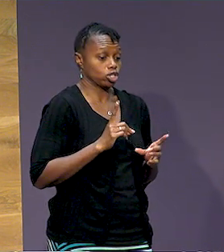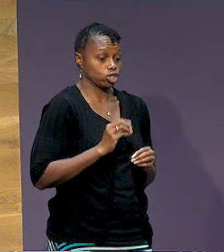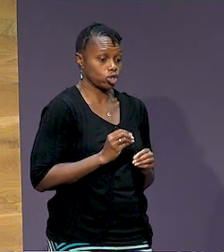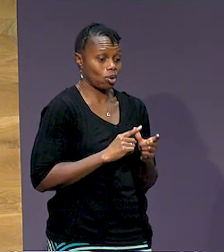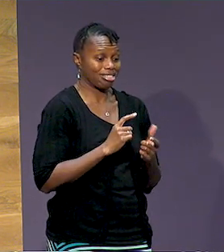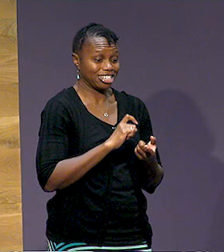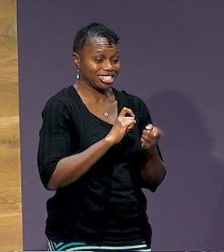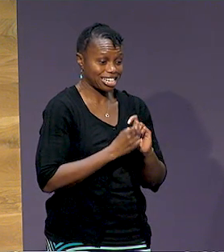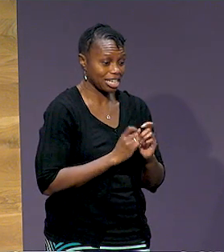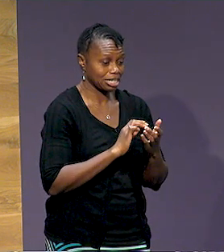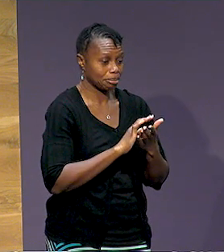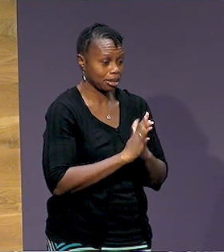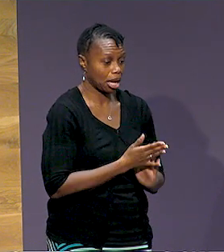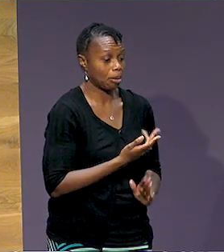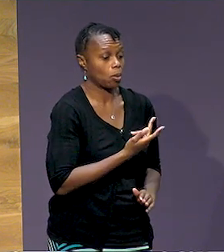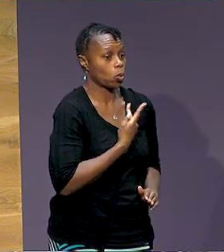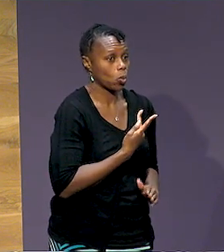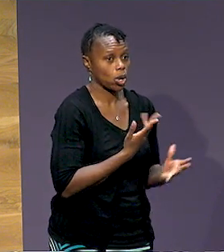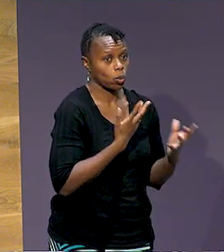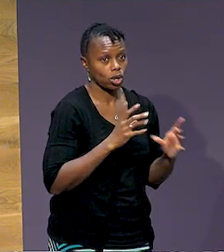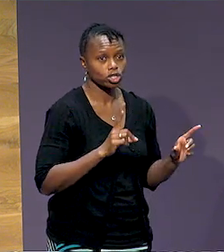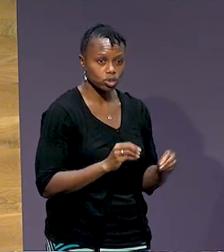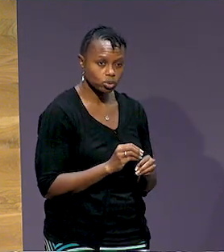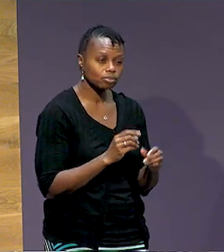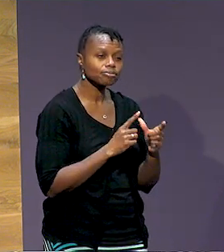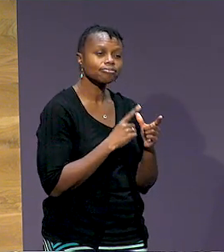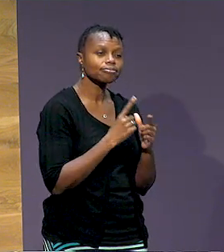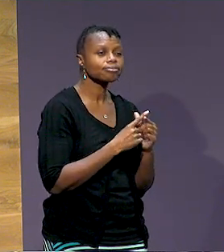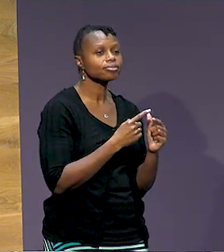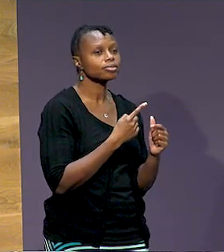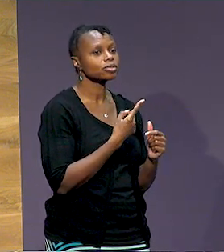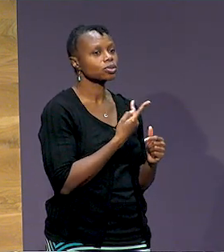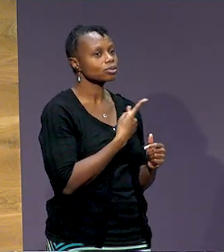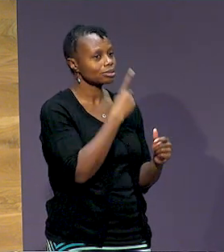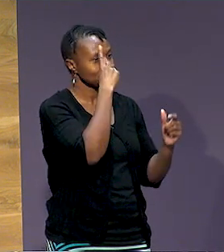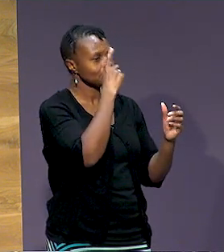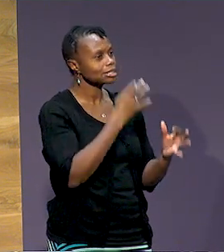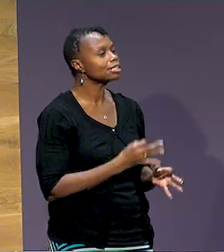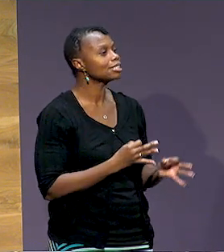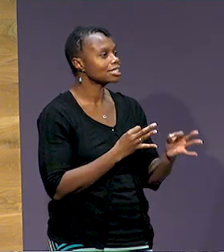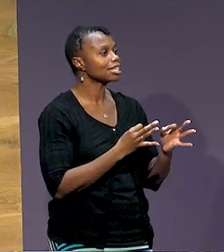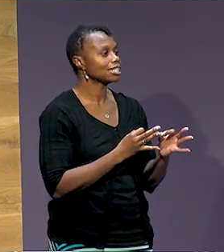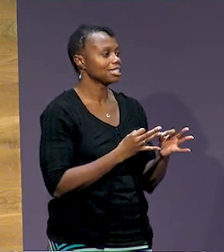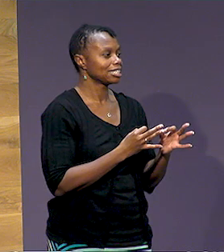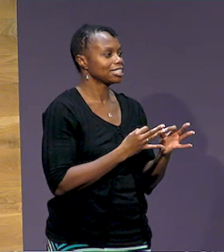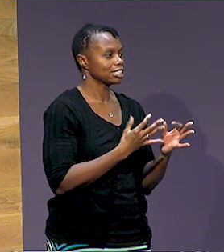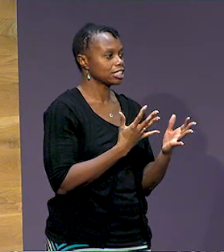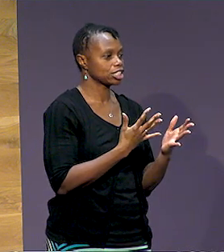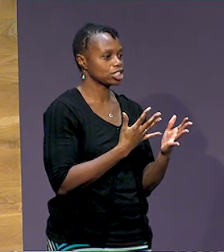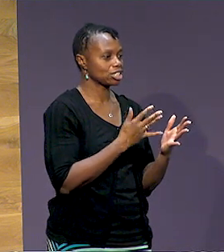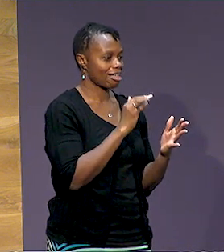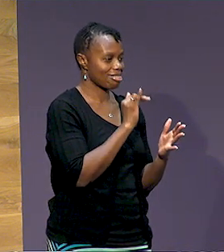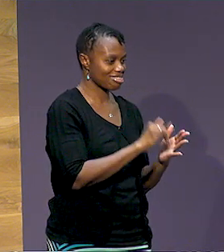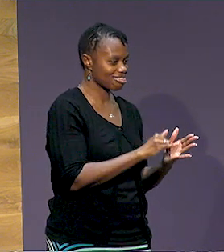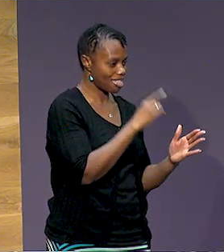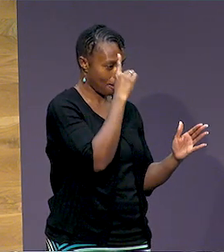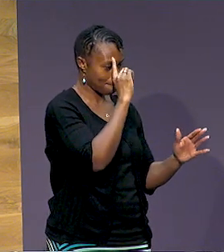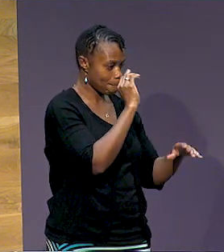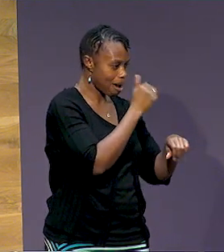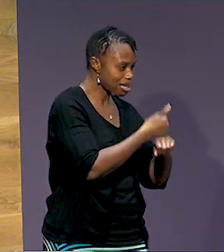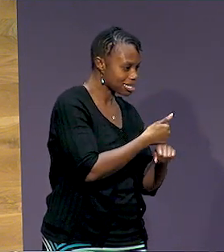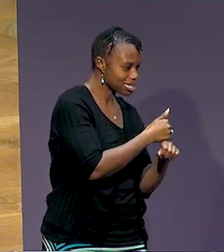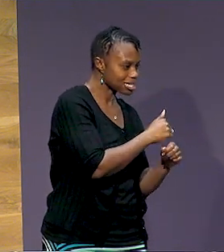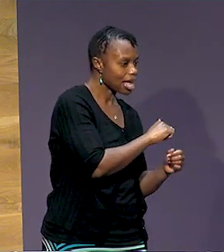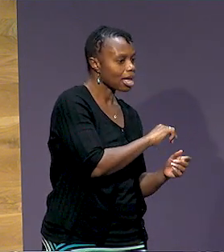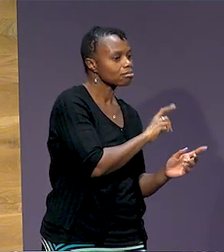that point on, I think that we just decided to take that mentality into what we did at Fathom, that it wasn't about what one of us